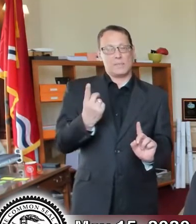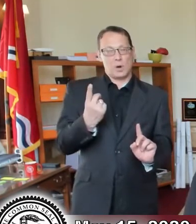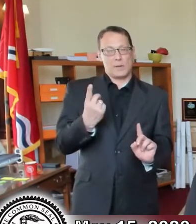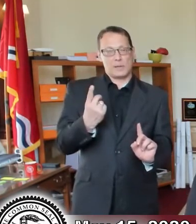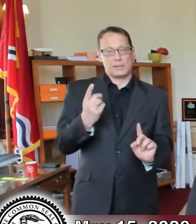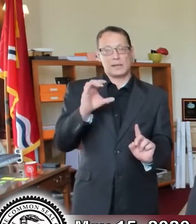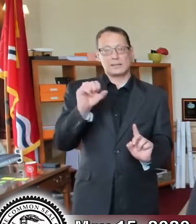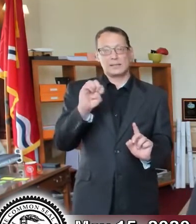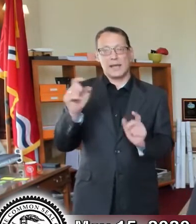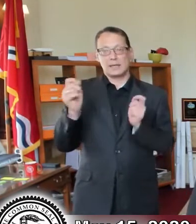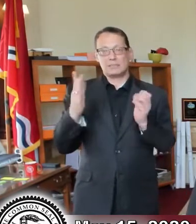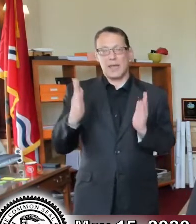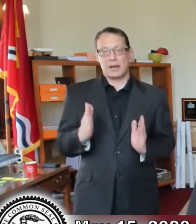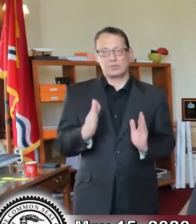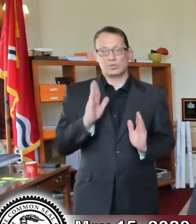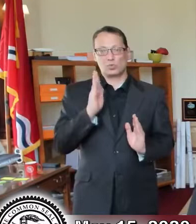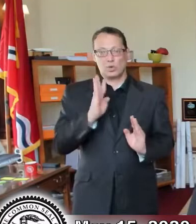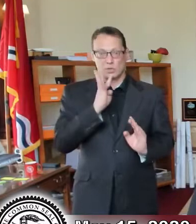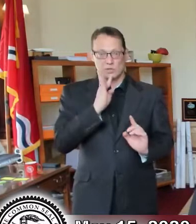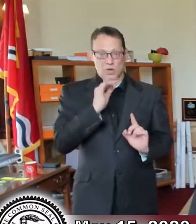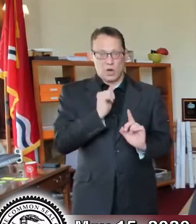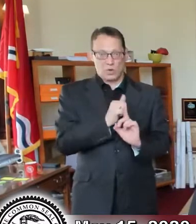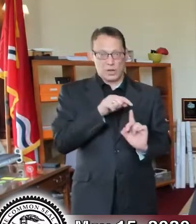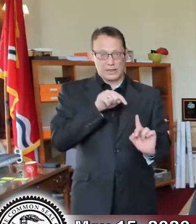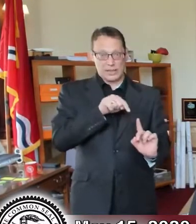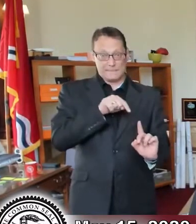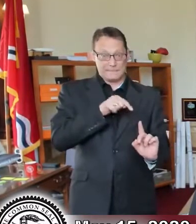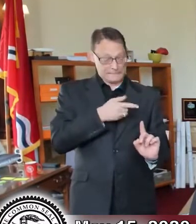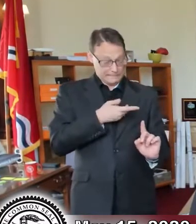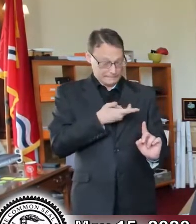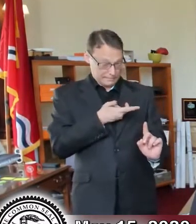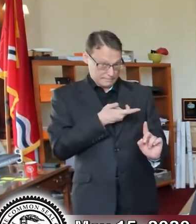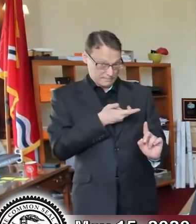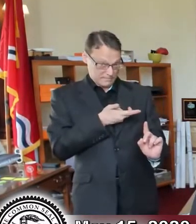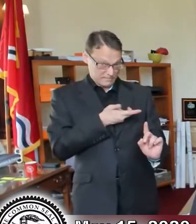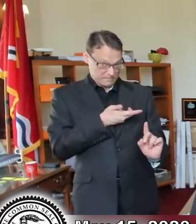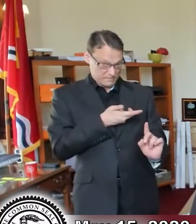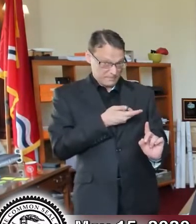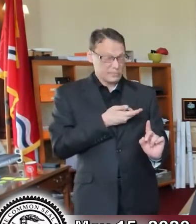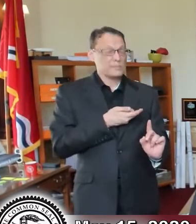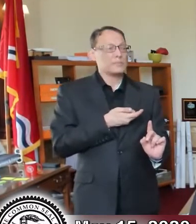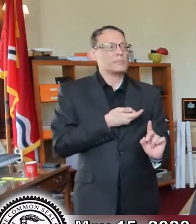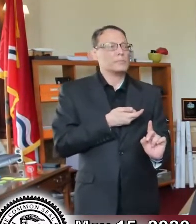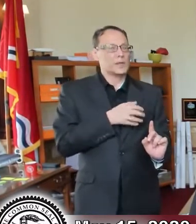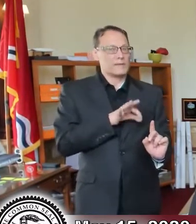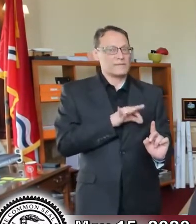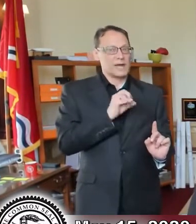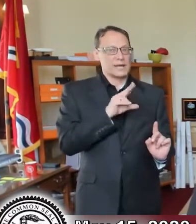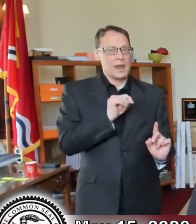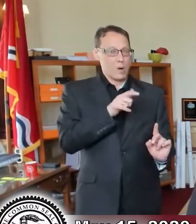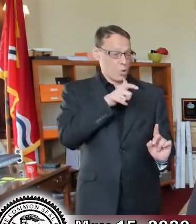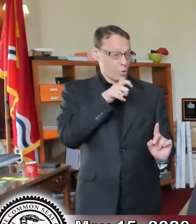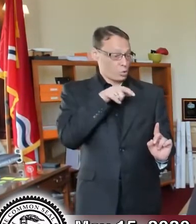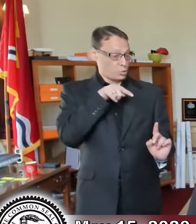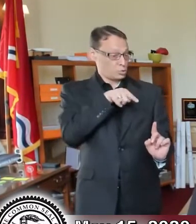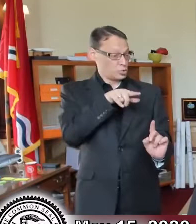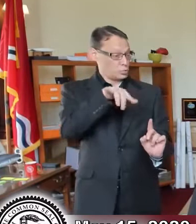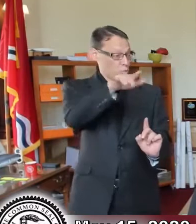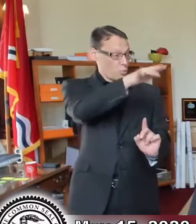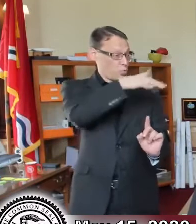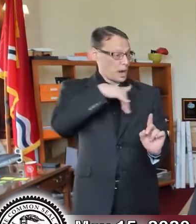case manager person, will talk to the positive patient and find out who have they been